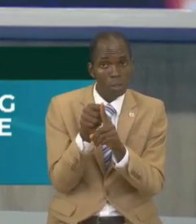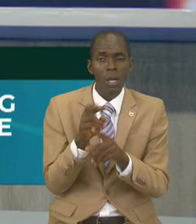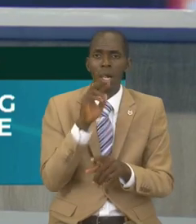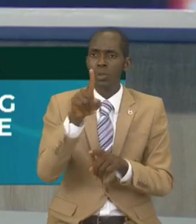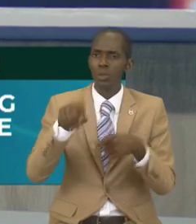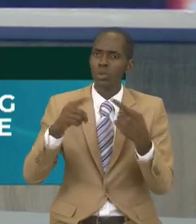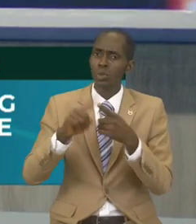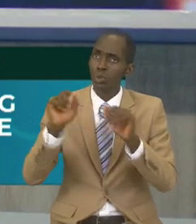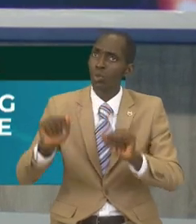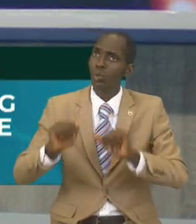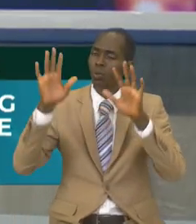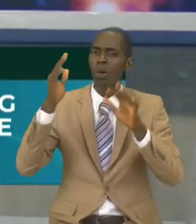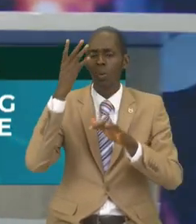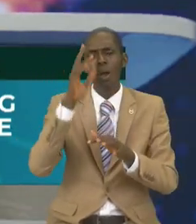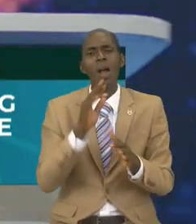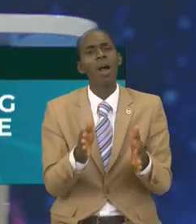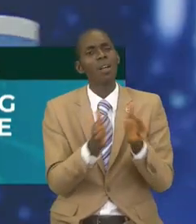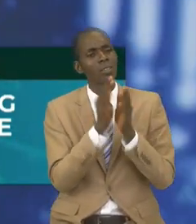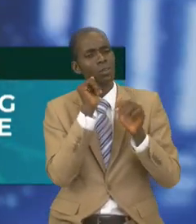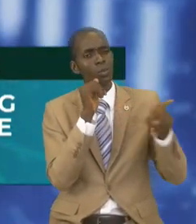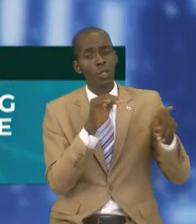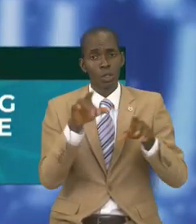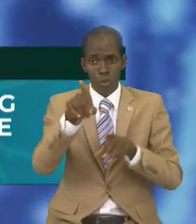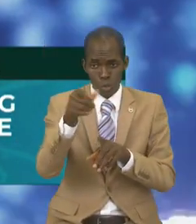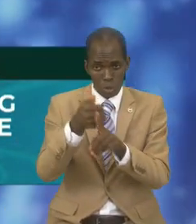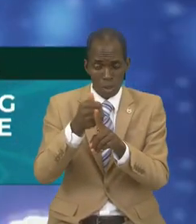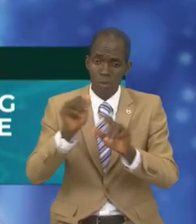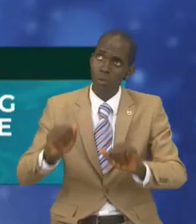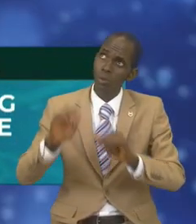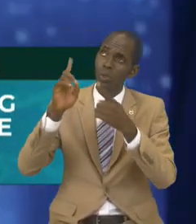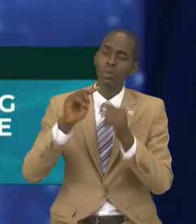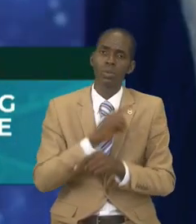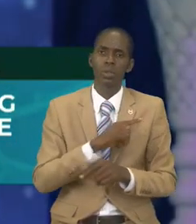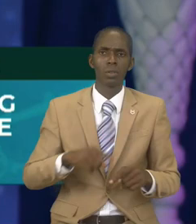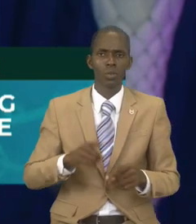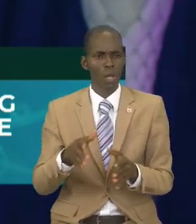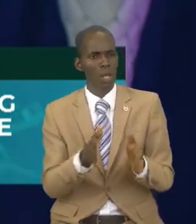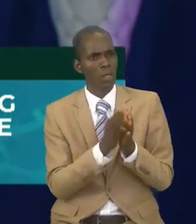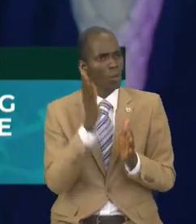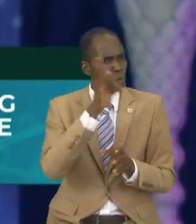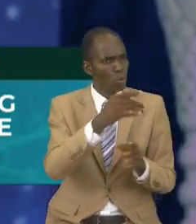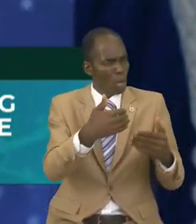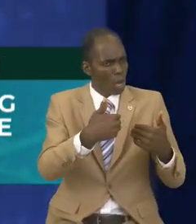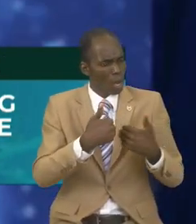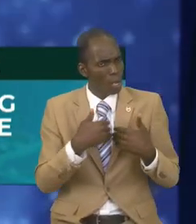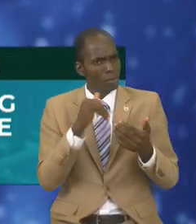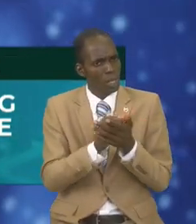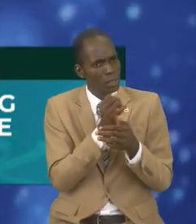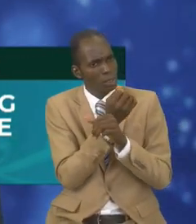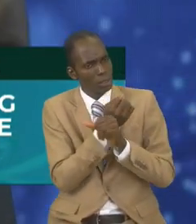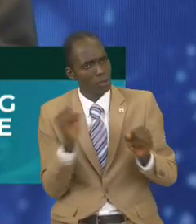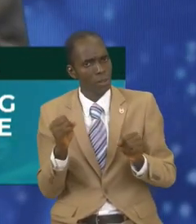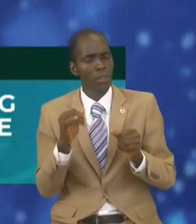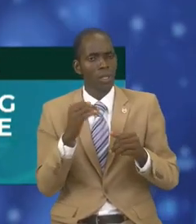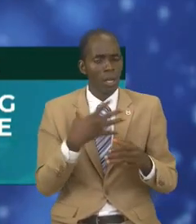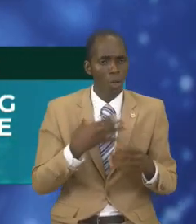Lord? What are you asking her? You submit to the Lord. Are you going to have the salvation, regeneration, the strength of